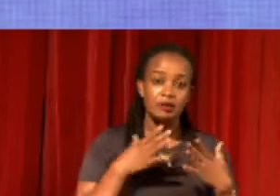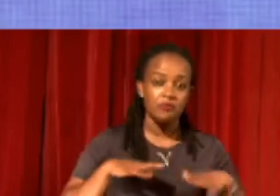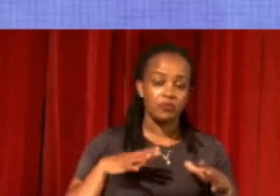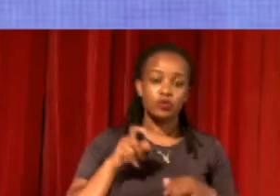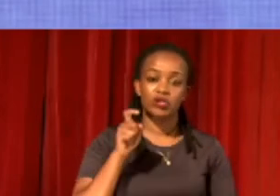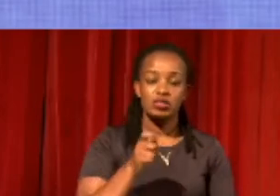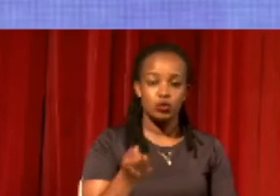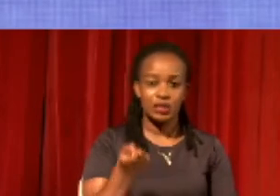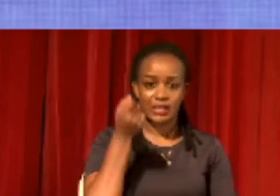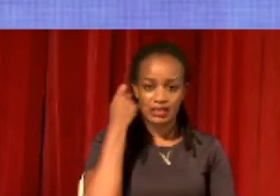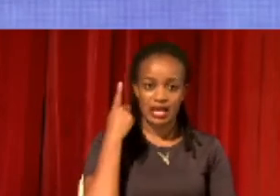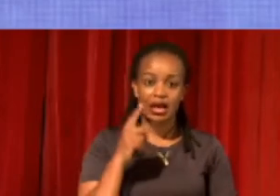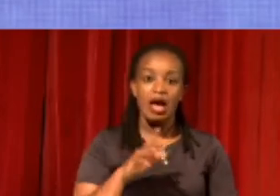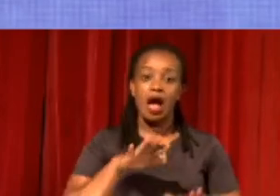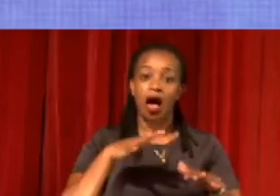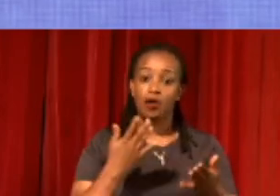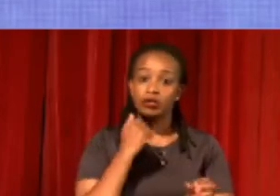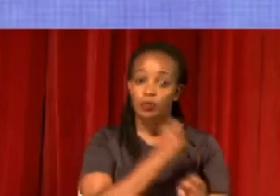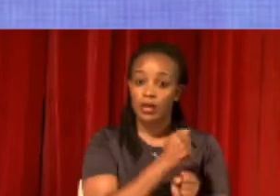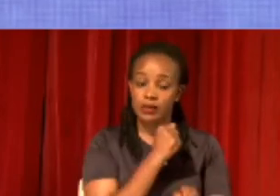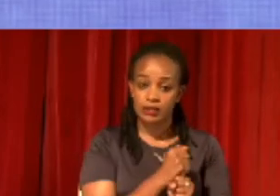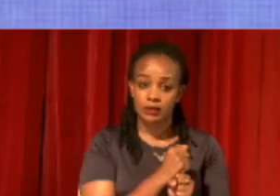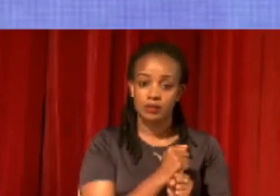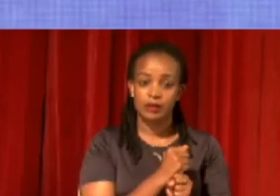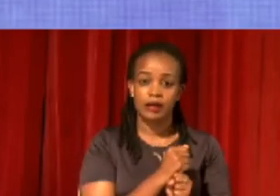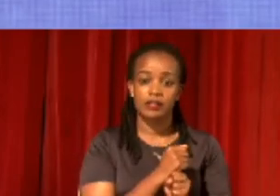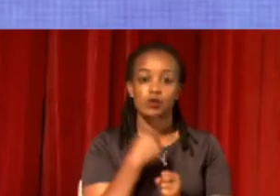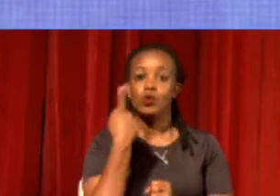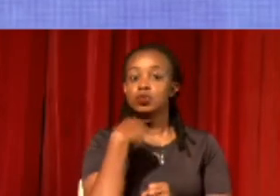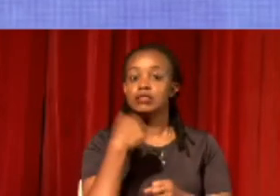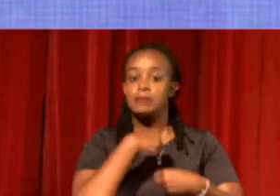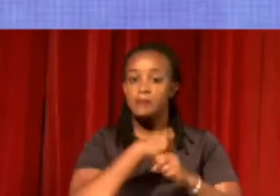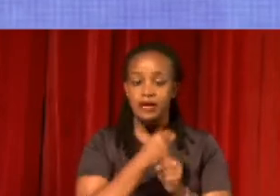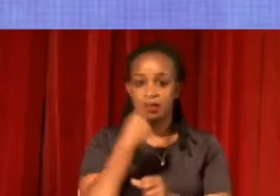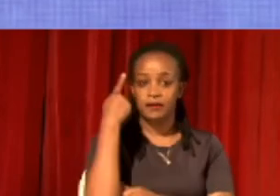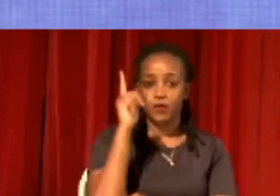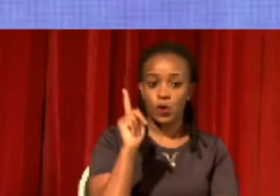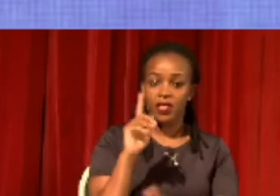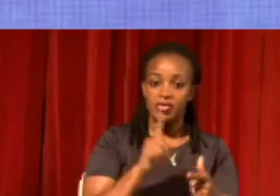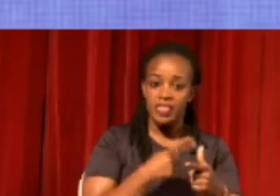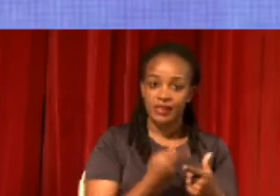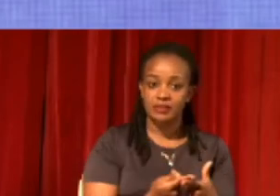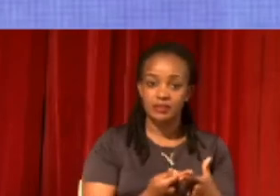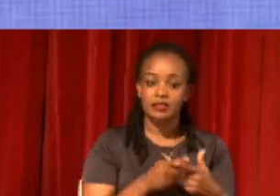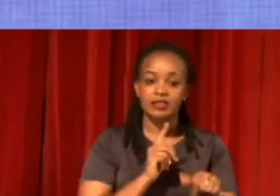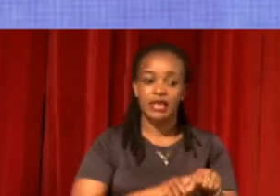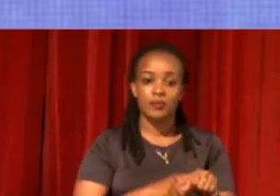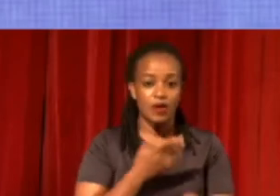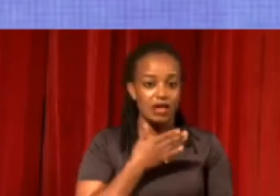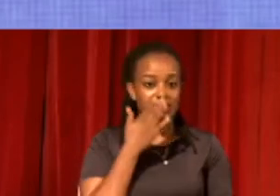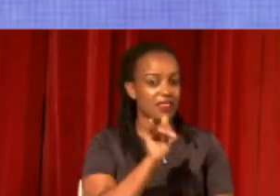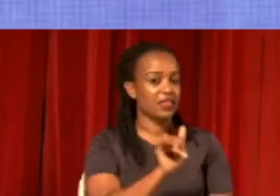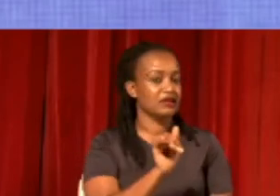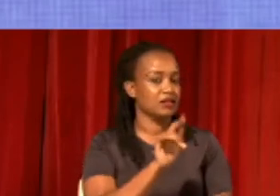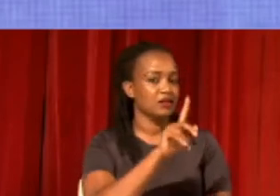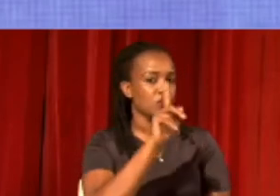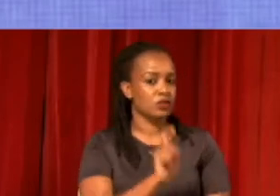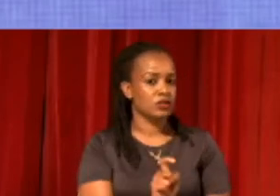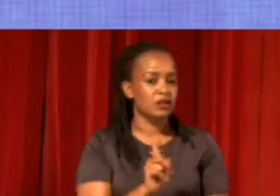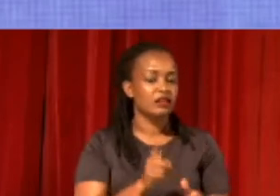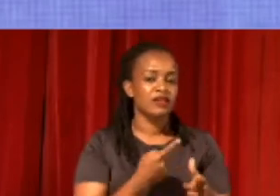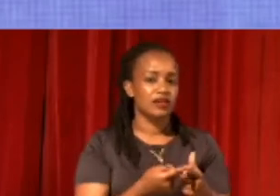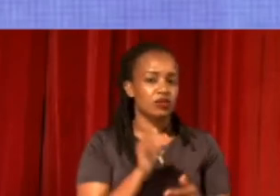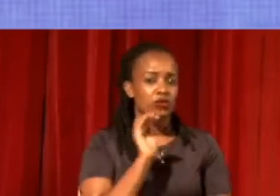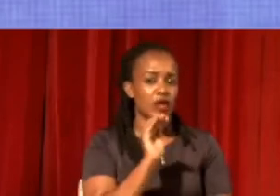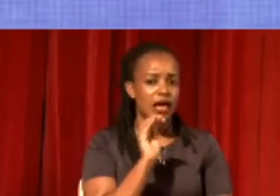does it work, how does it function, who is it meant for? Mm. And then when you answer that question, you also ask yourself, what are